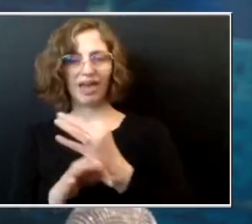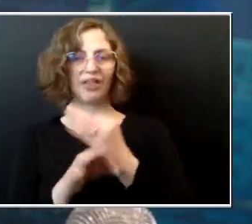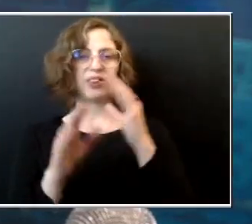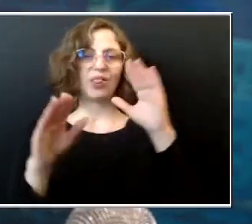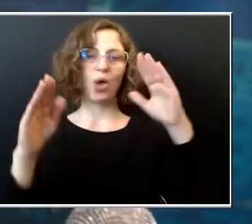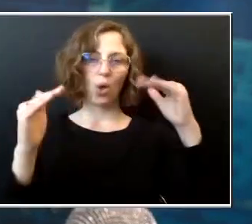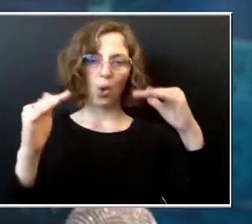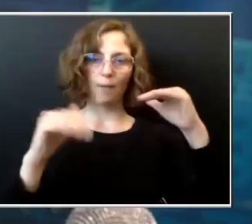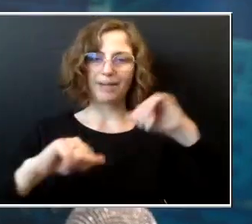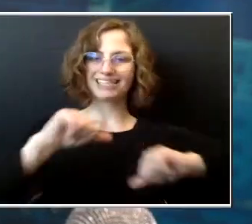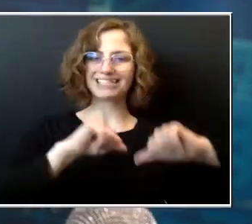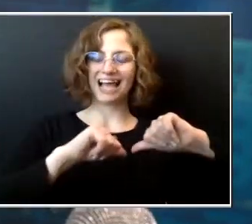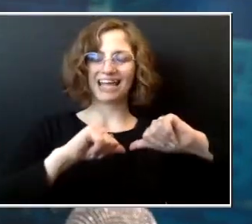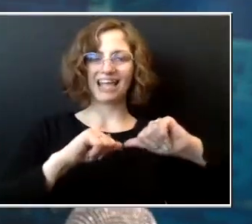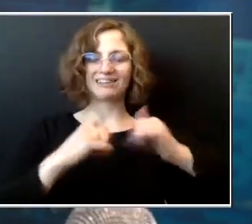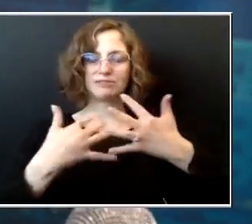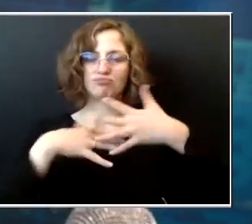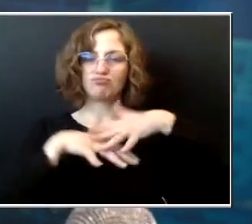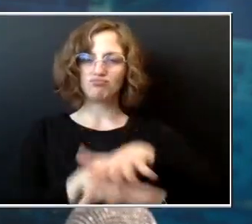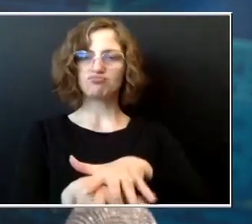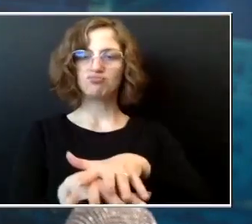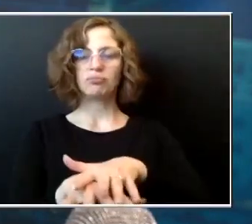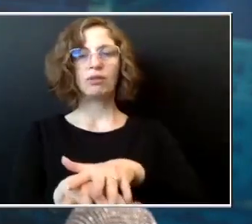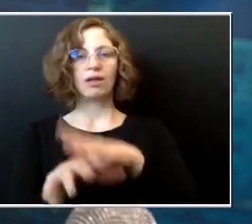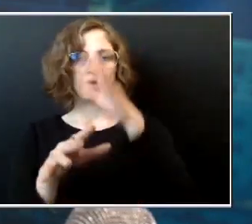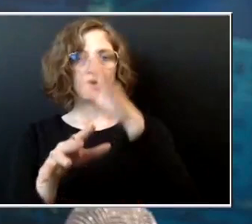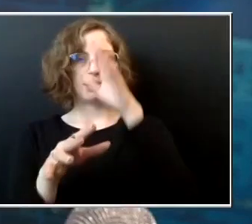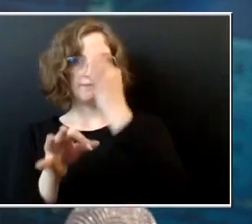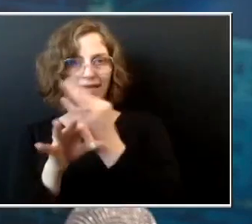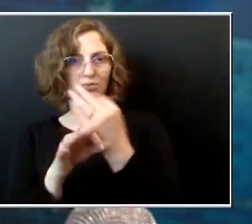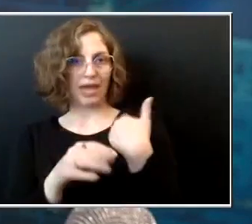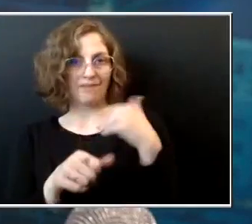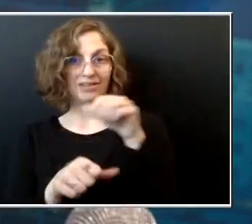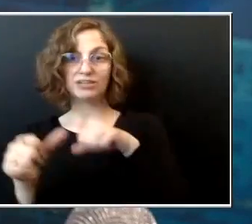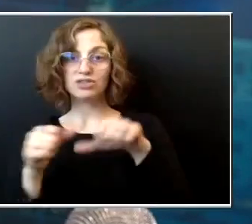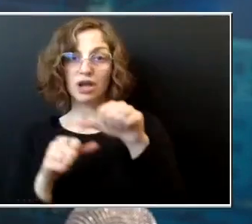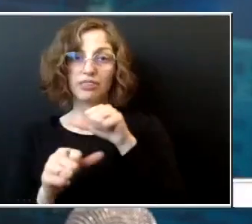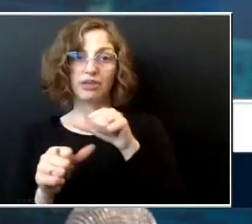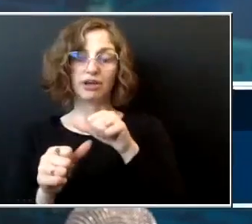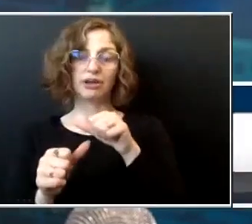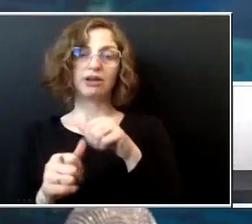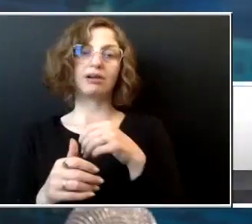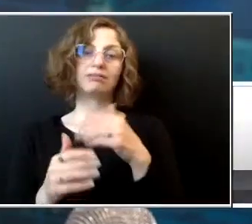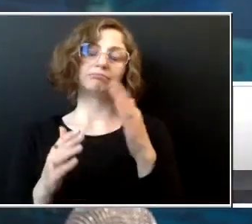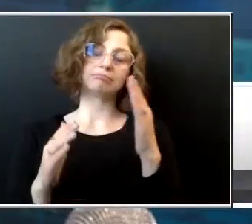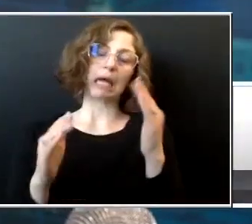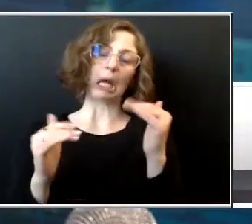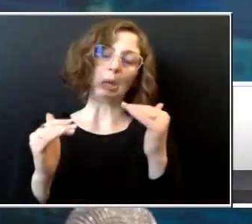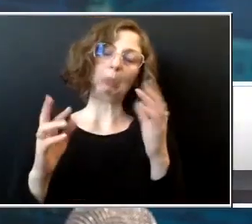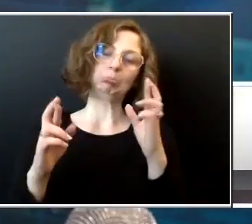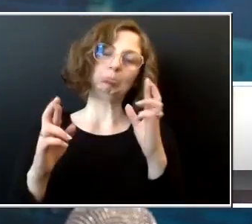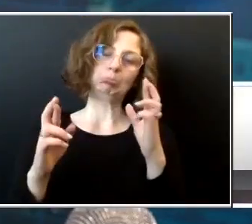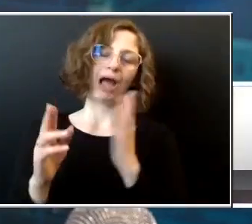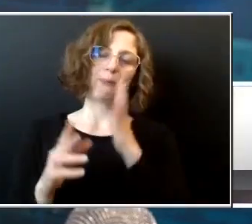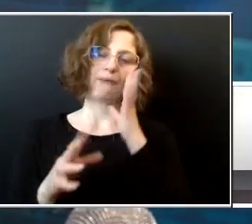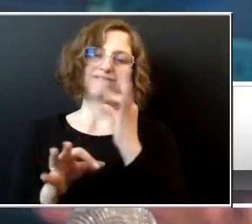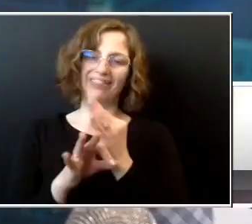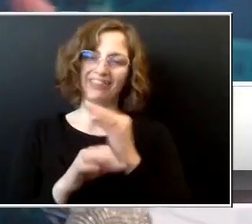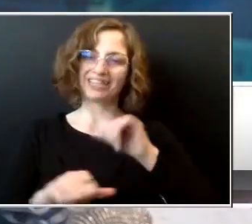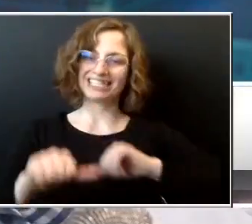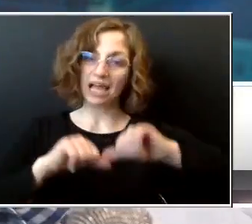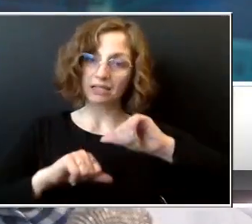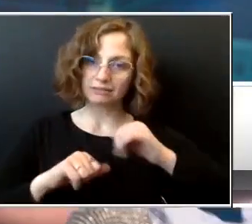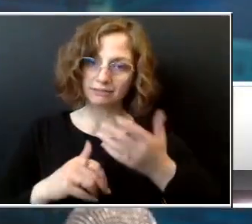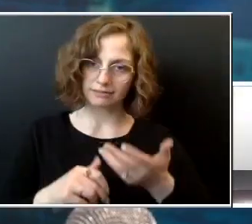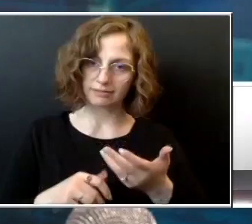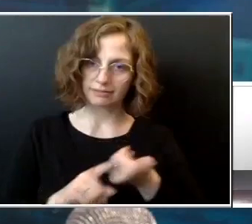that we have in each other, maybe our greater faith. I hope our faith in science. Because what we've learned from